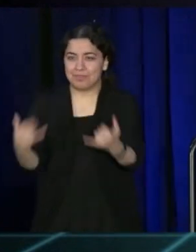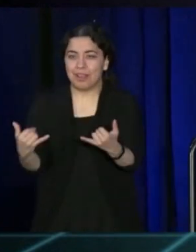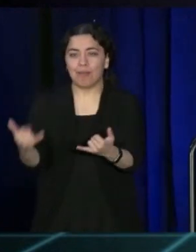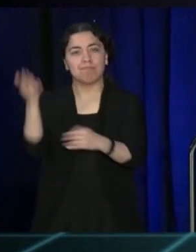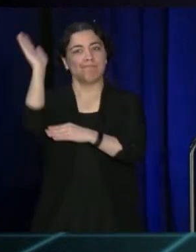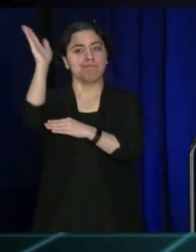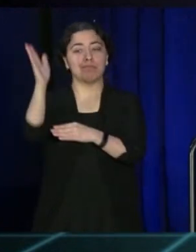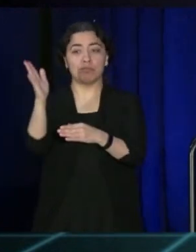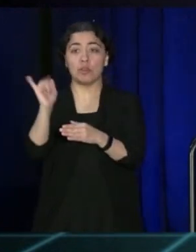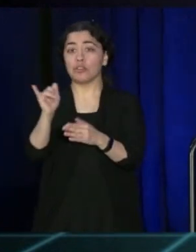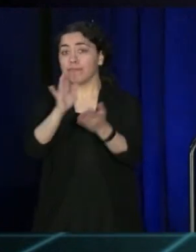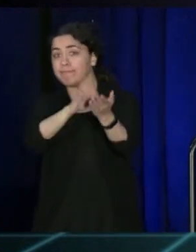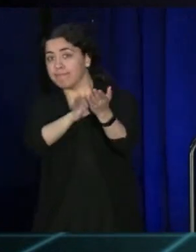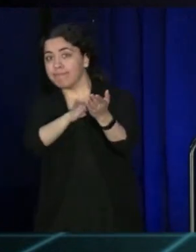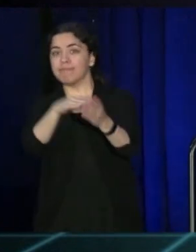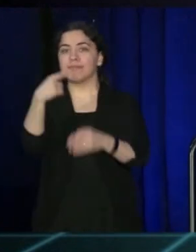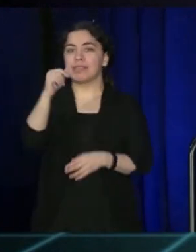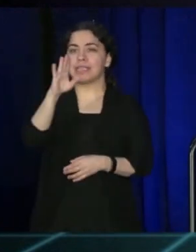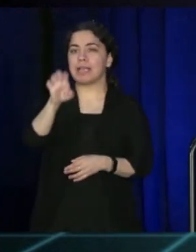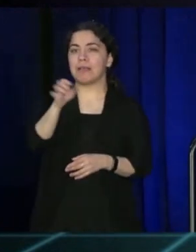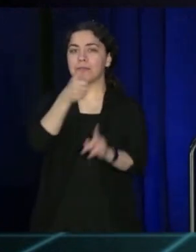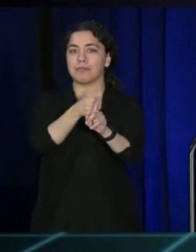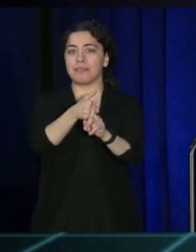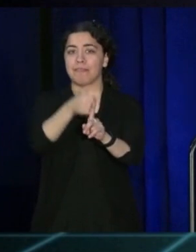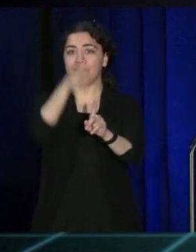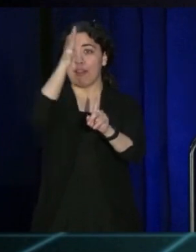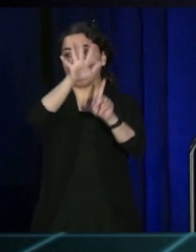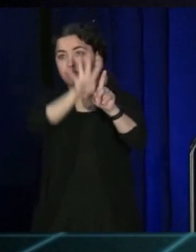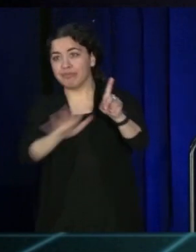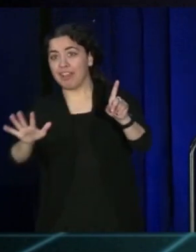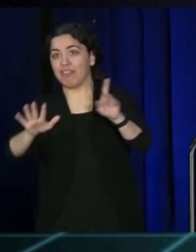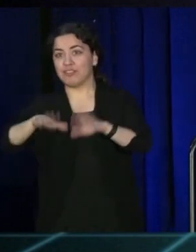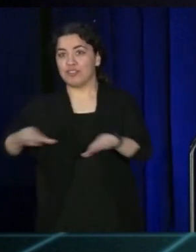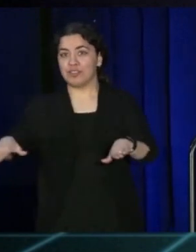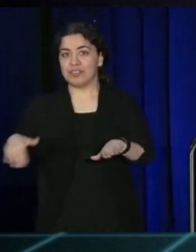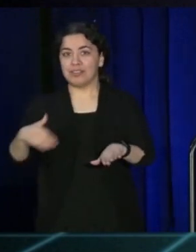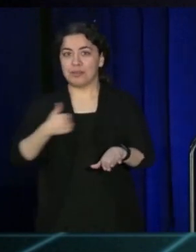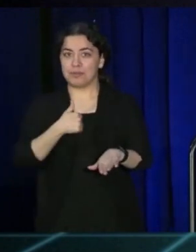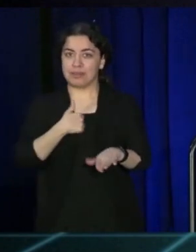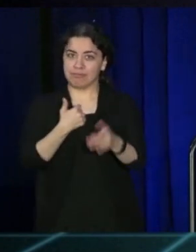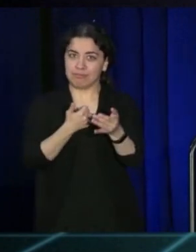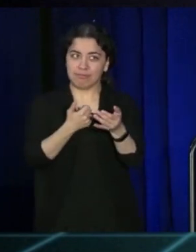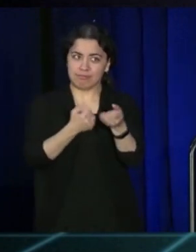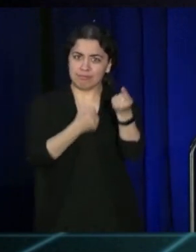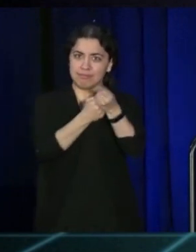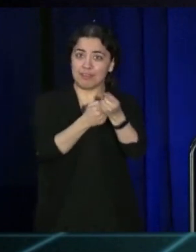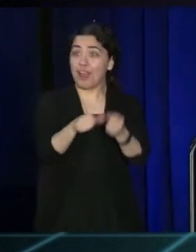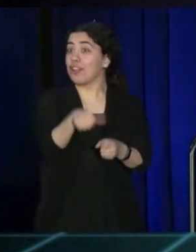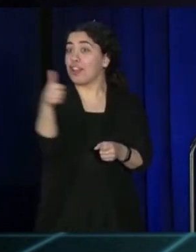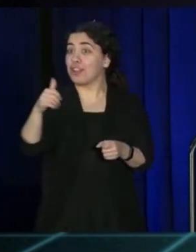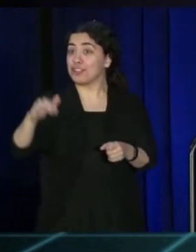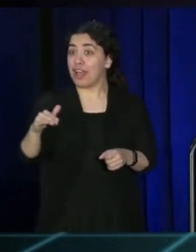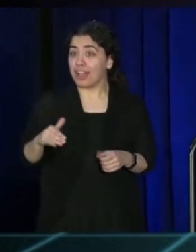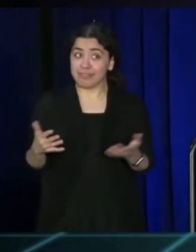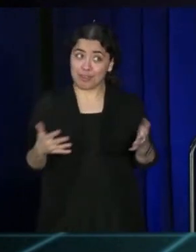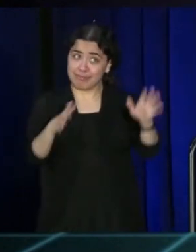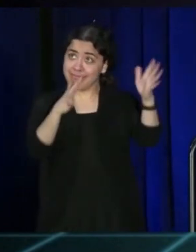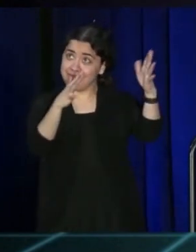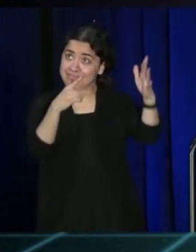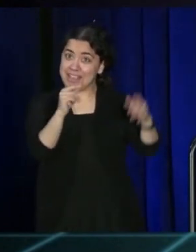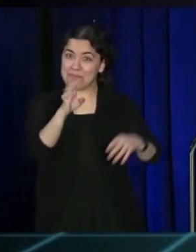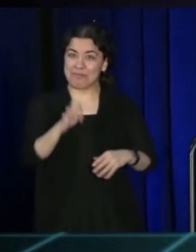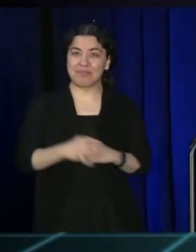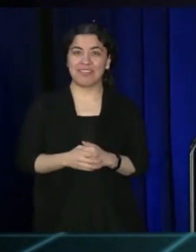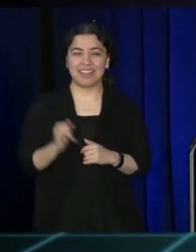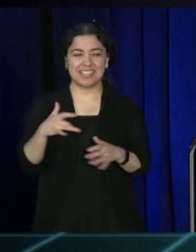shout out to Gabe. As a father of 5 children, I'm definitely in favor of him having another, so good for him. That's